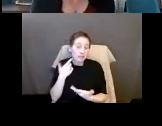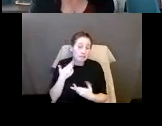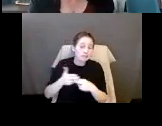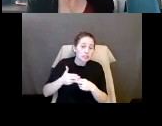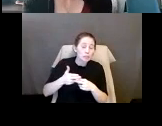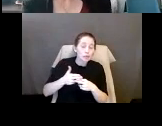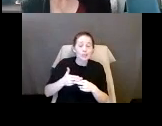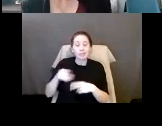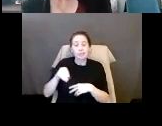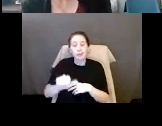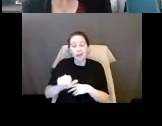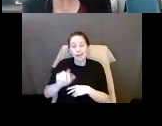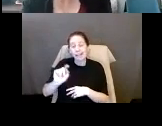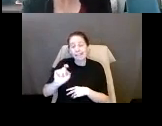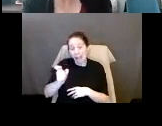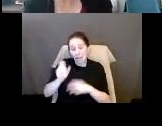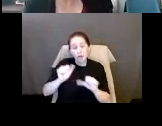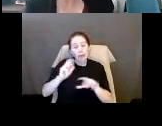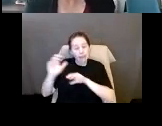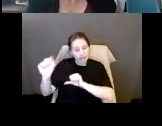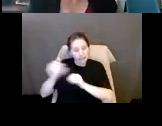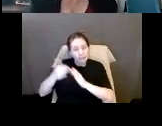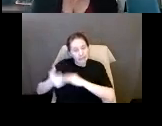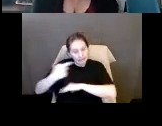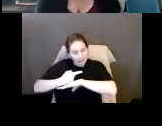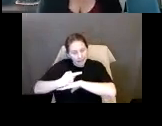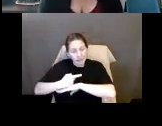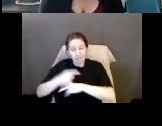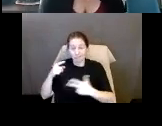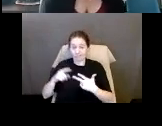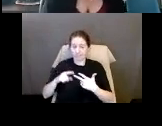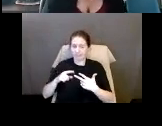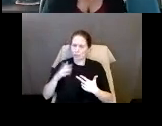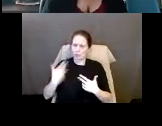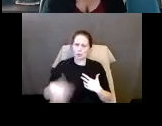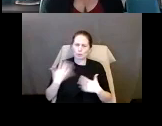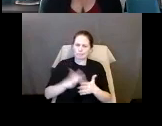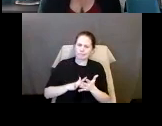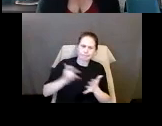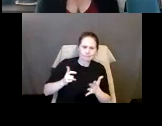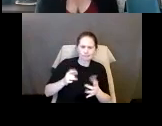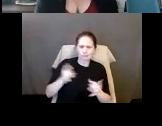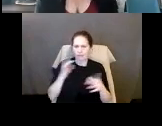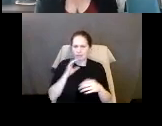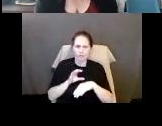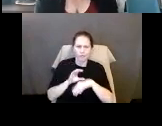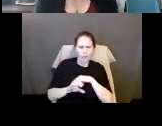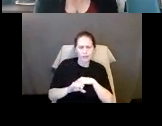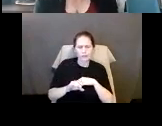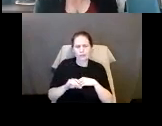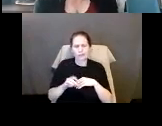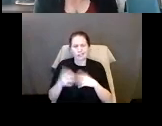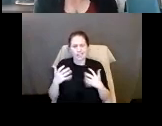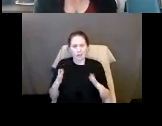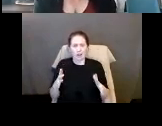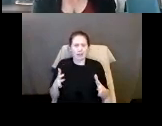paying their taxes but could actually go home at the end of the day? Were they poorly treated conscripted laborers that didn't want to